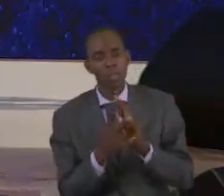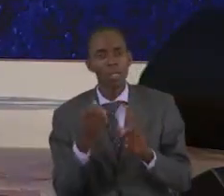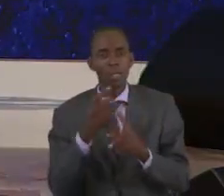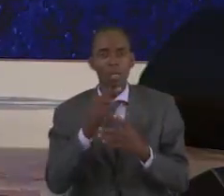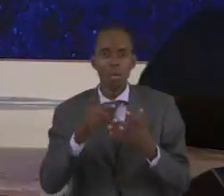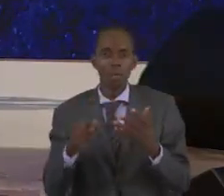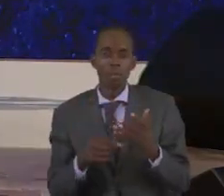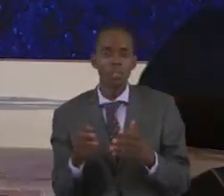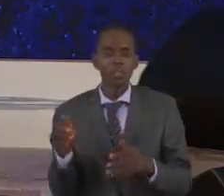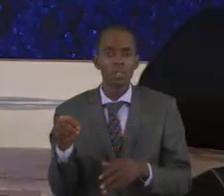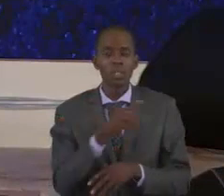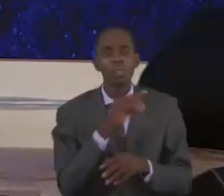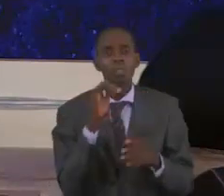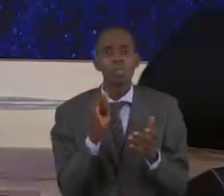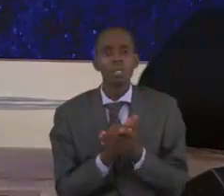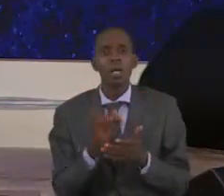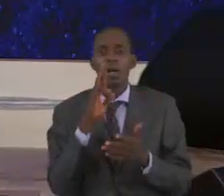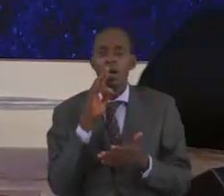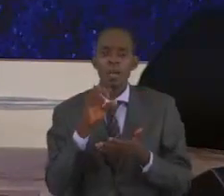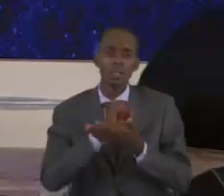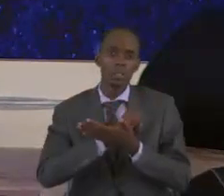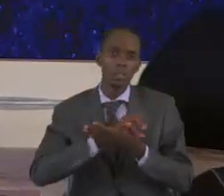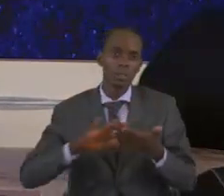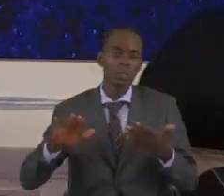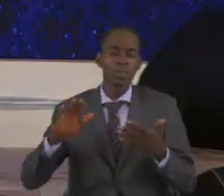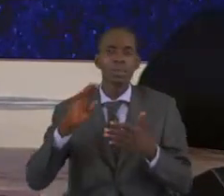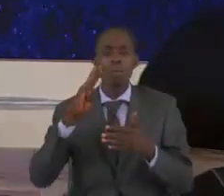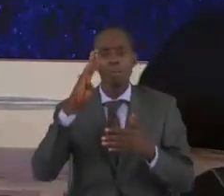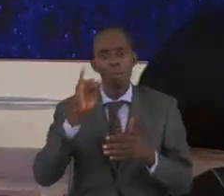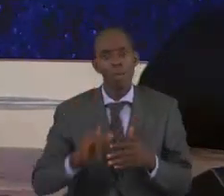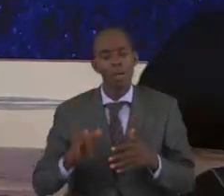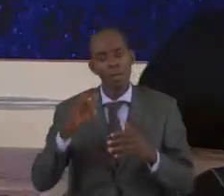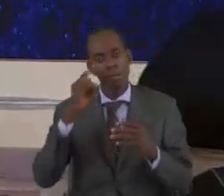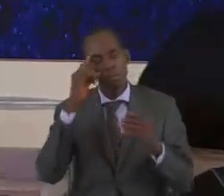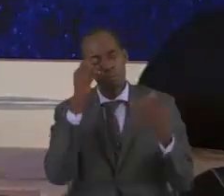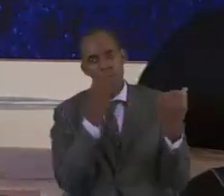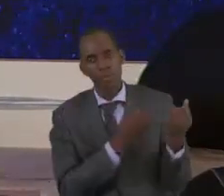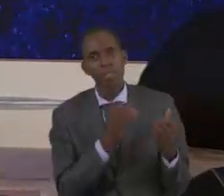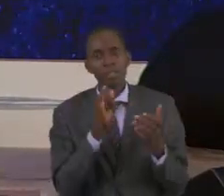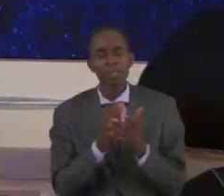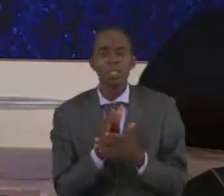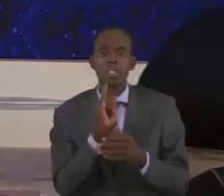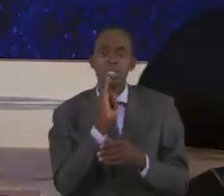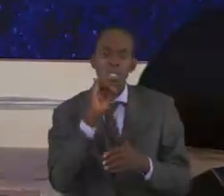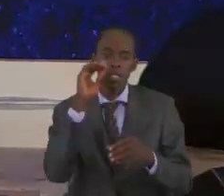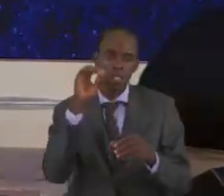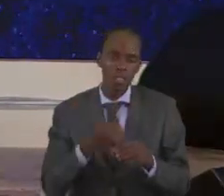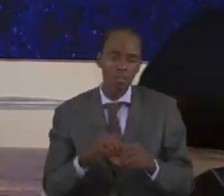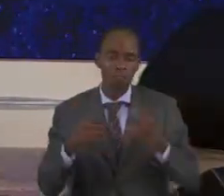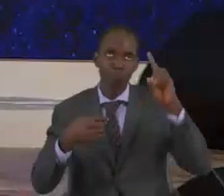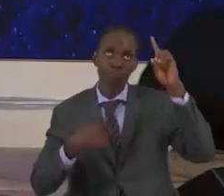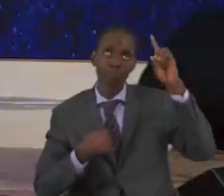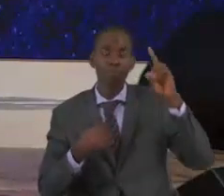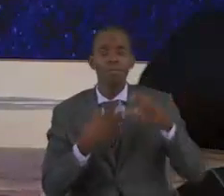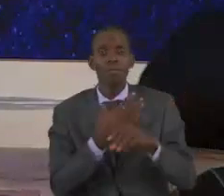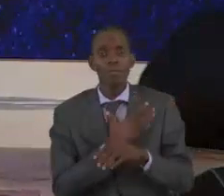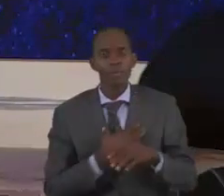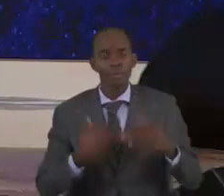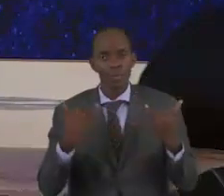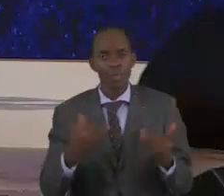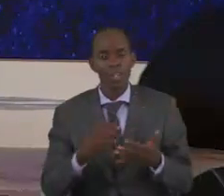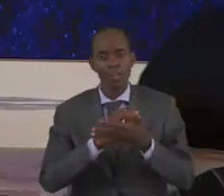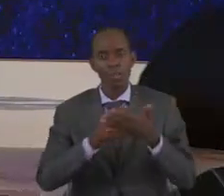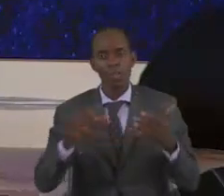them which are sanctified by faith that is in me. And now verse